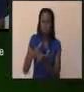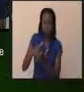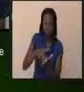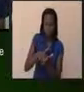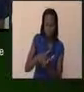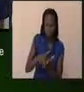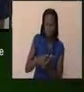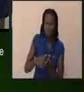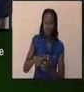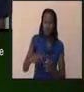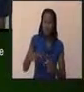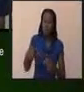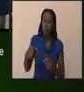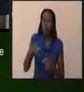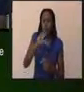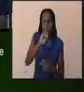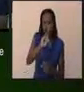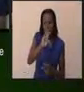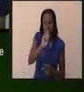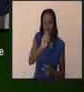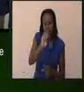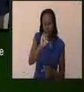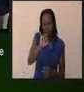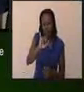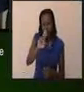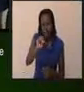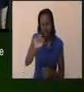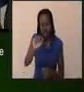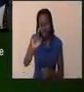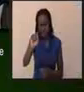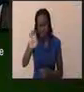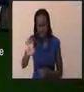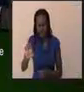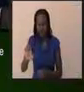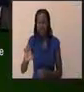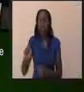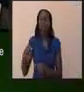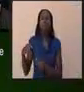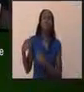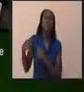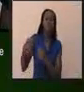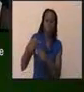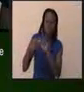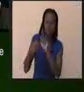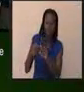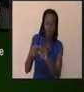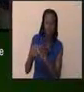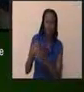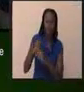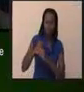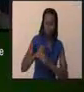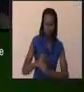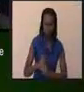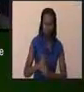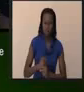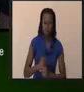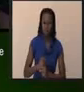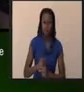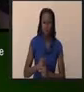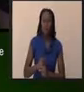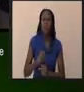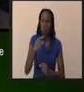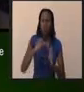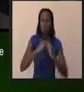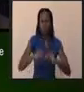Dominant genes basically mean they are the stronger genes that determine the outlook of or